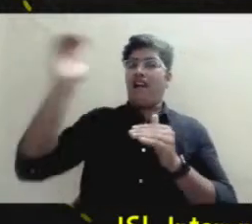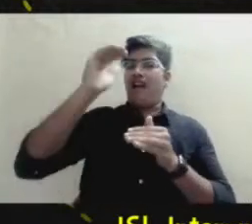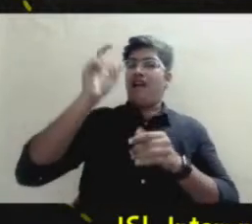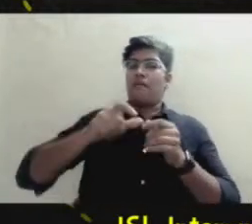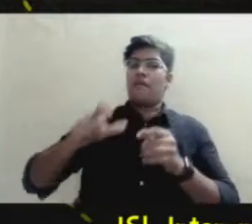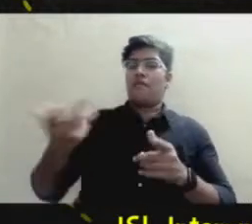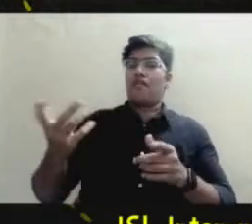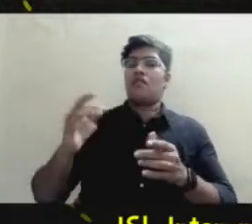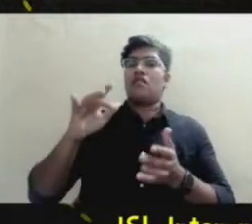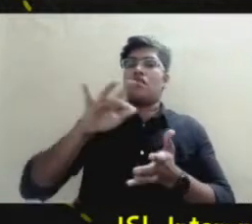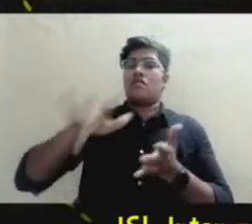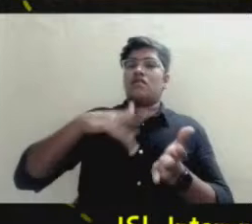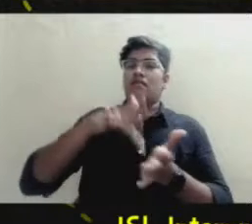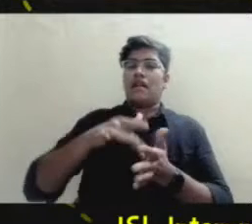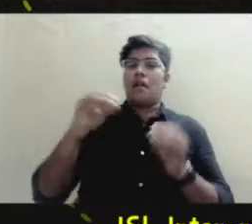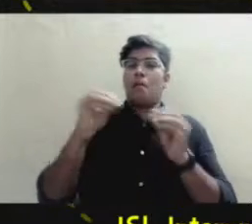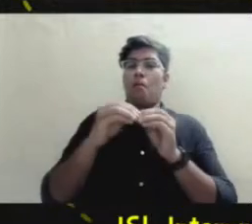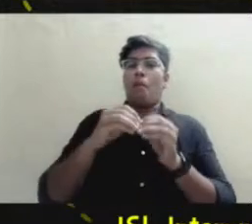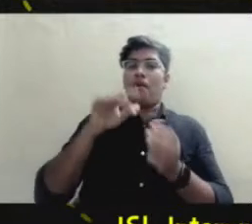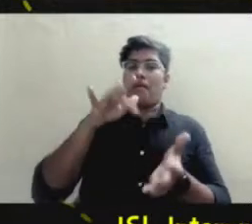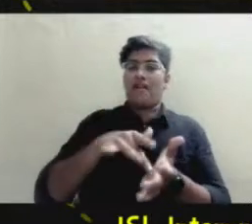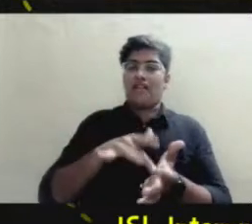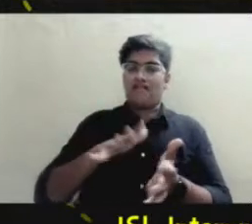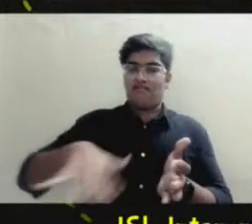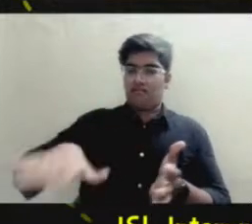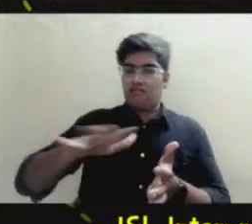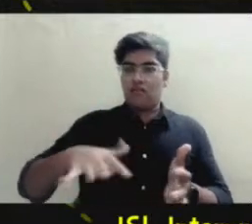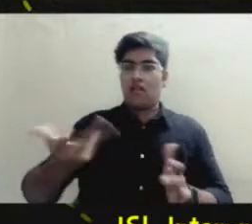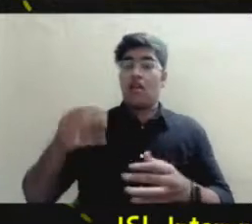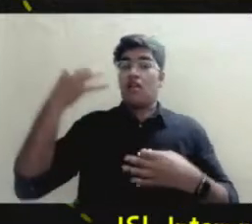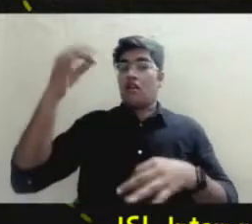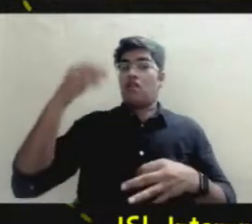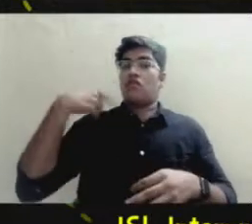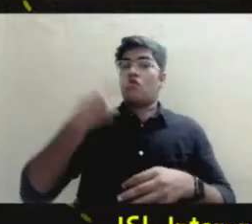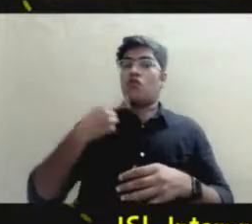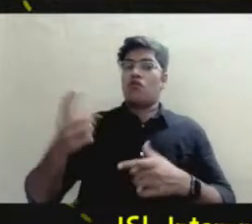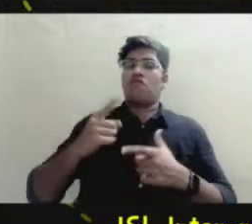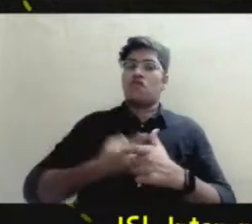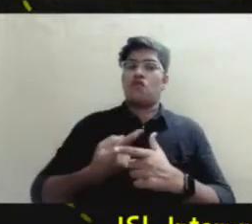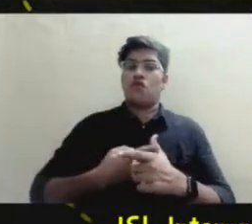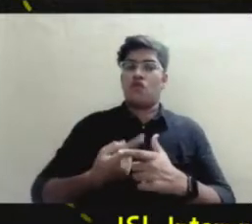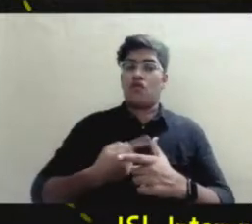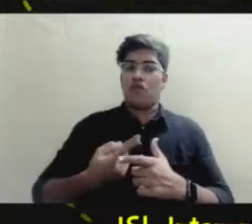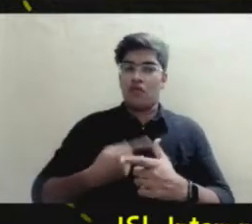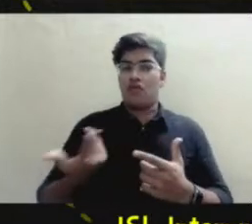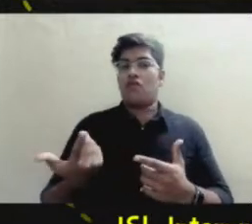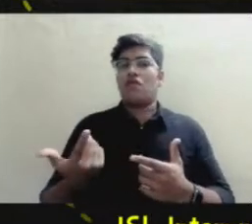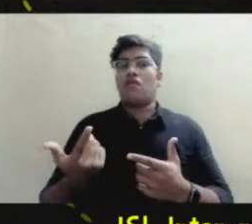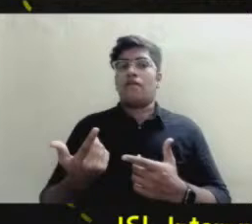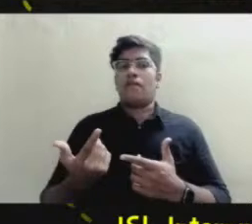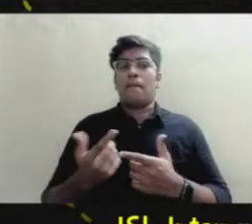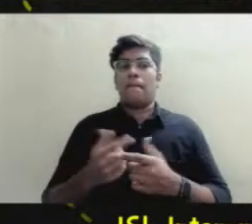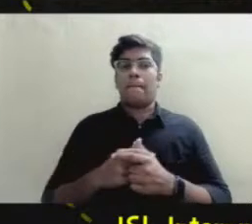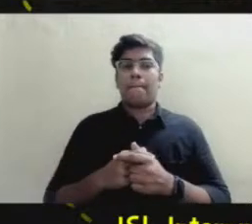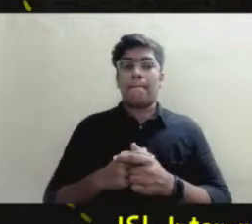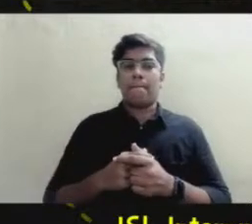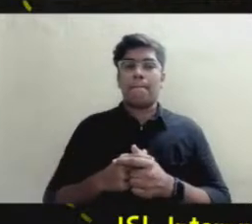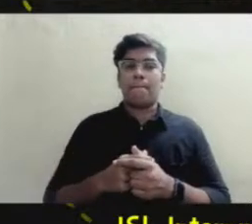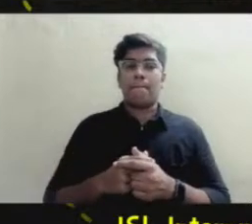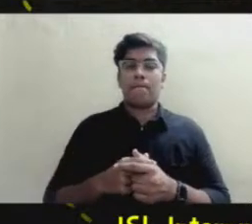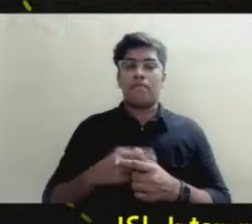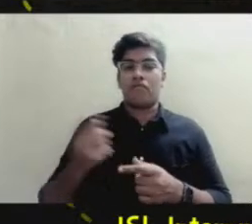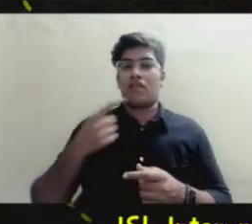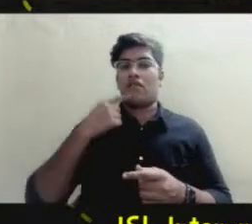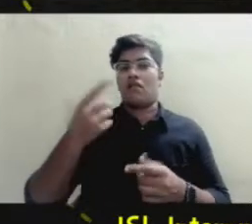Central Bombay audience, and the Lavani dancers were making jokes like, the singer kept saying, More